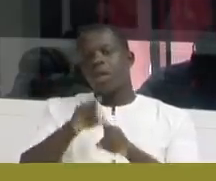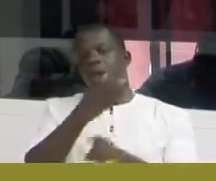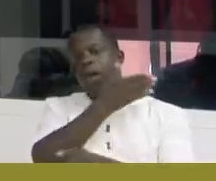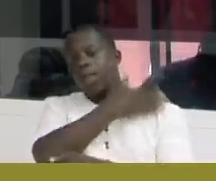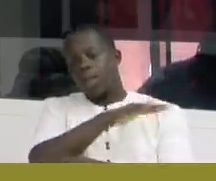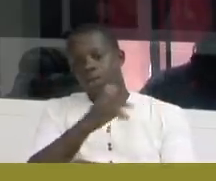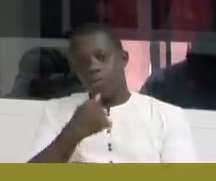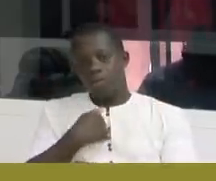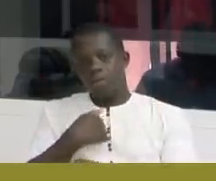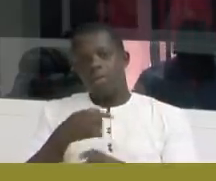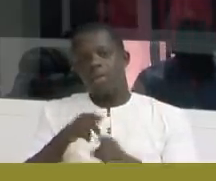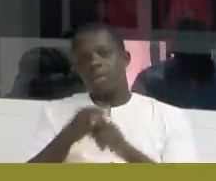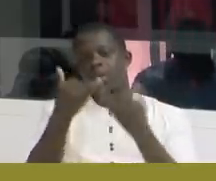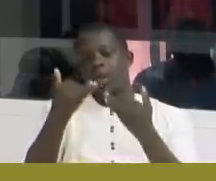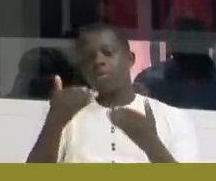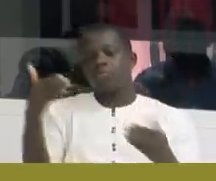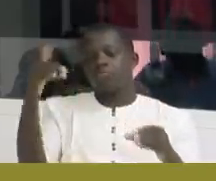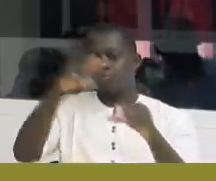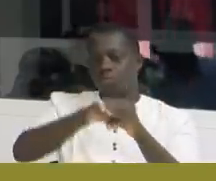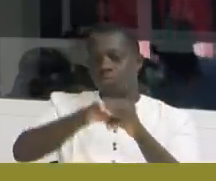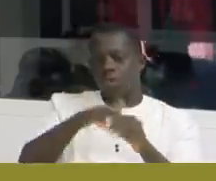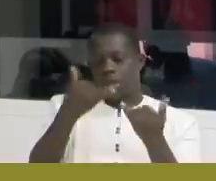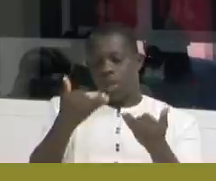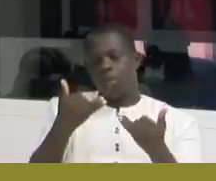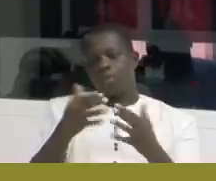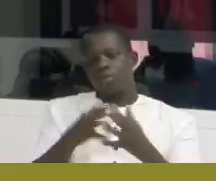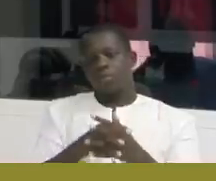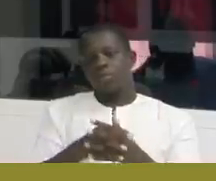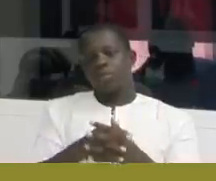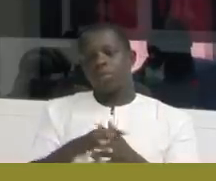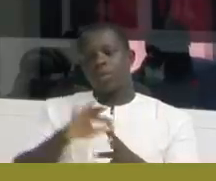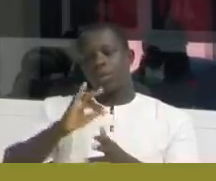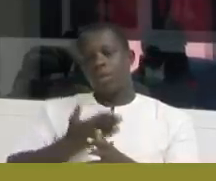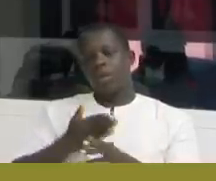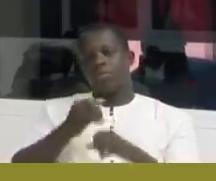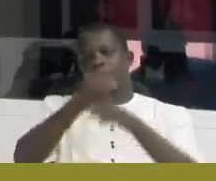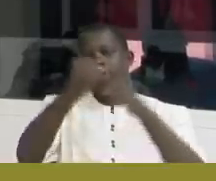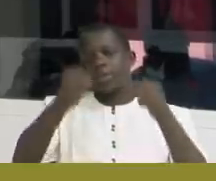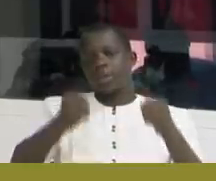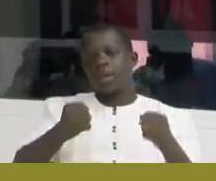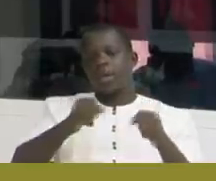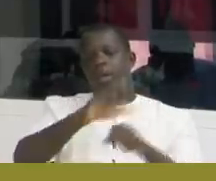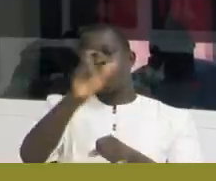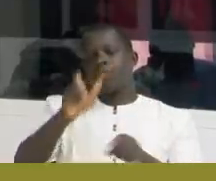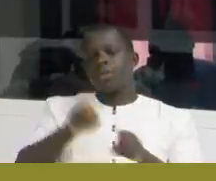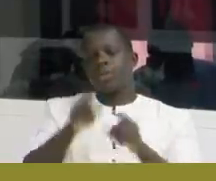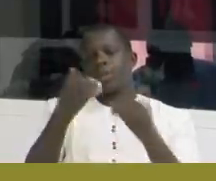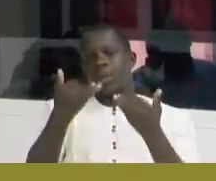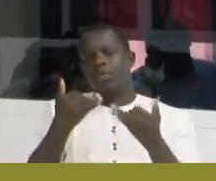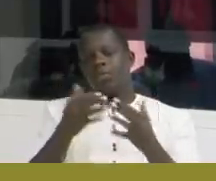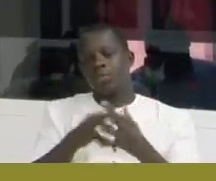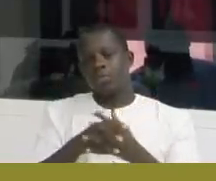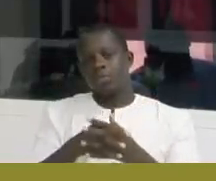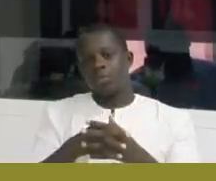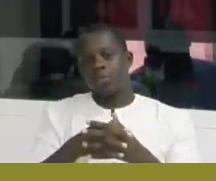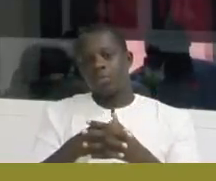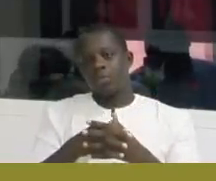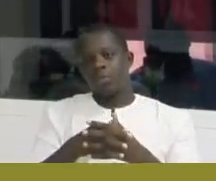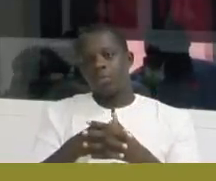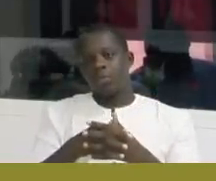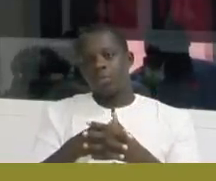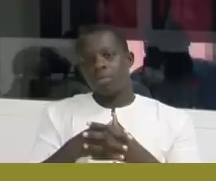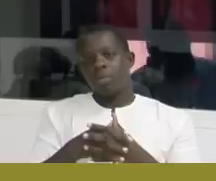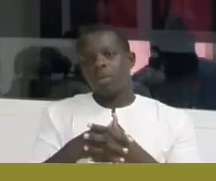to just interject at this point. Yes, sir. Madam Chair, it looks very likely that we would